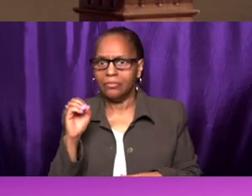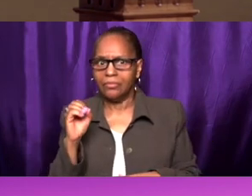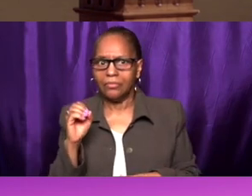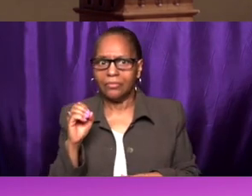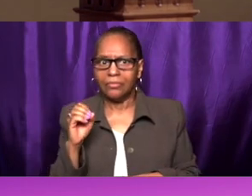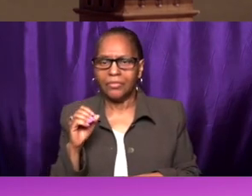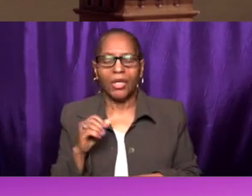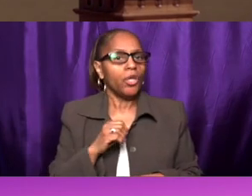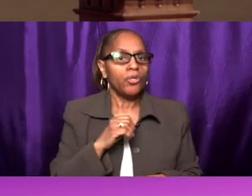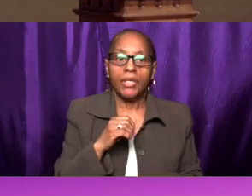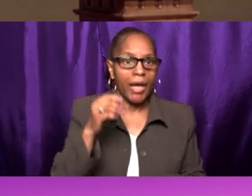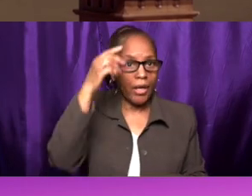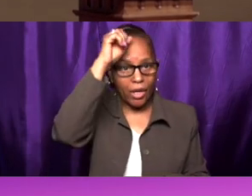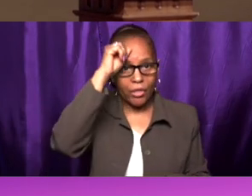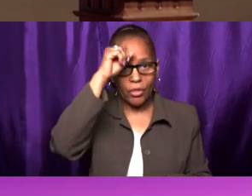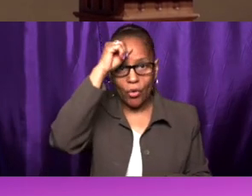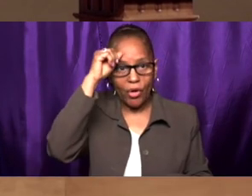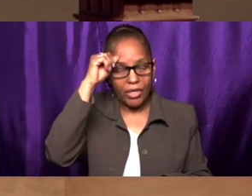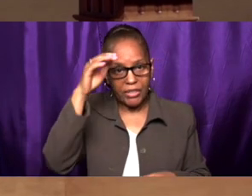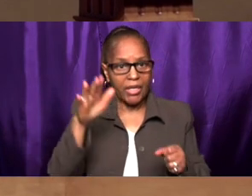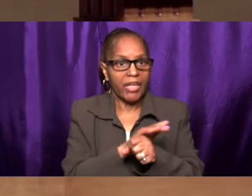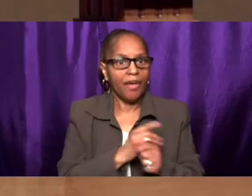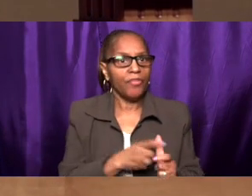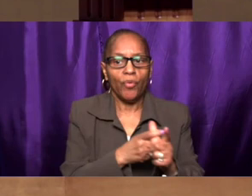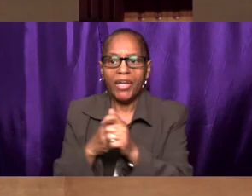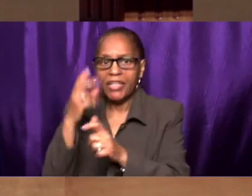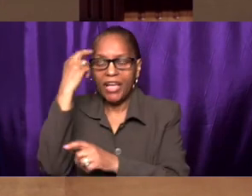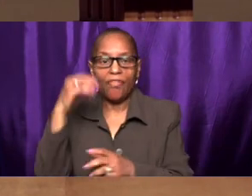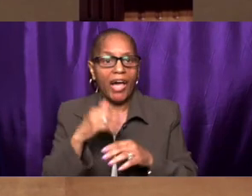And you ain't anointed enough to run the devil out of here anyway.